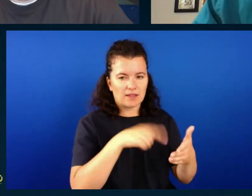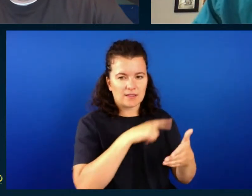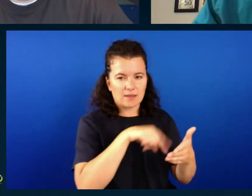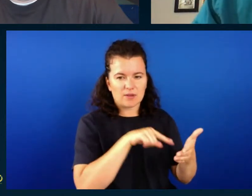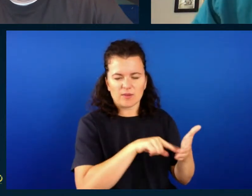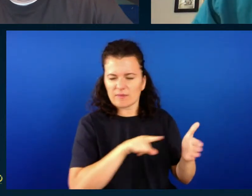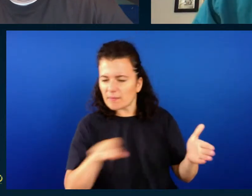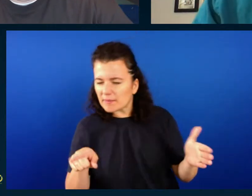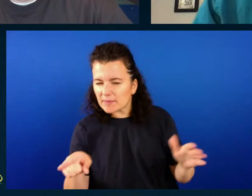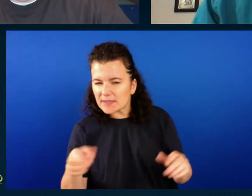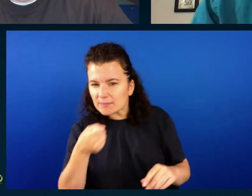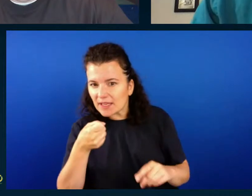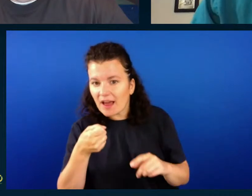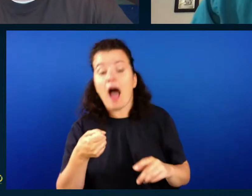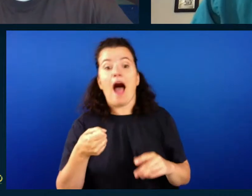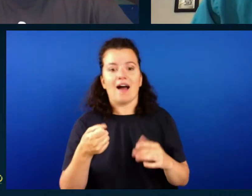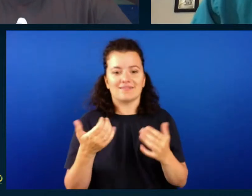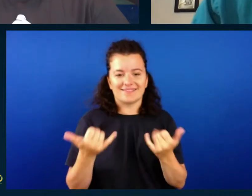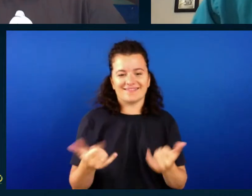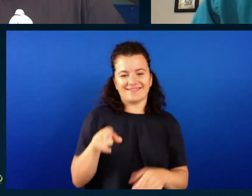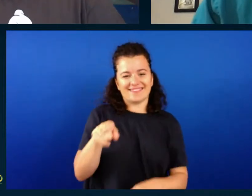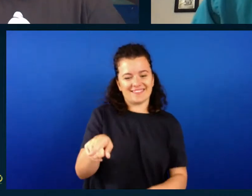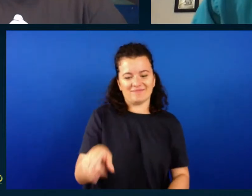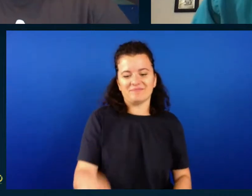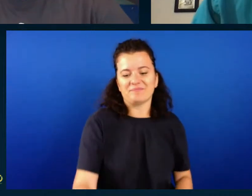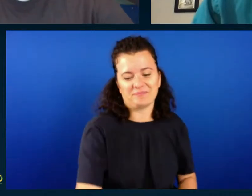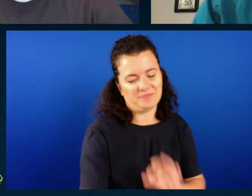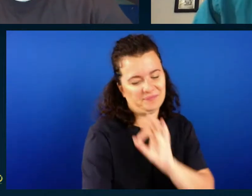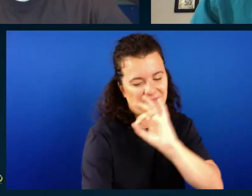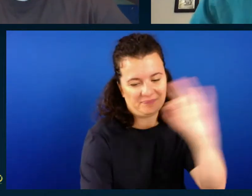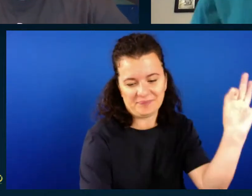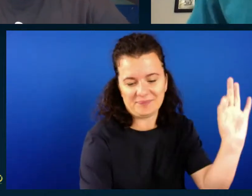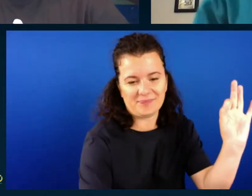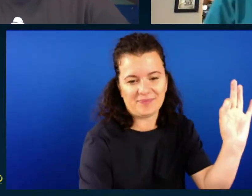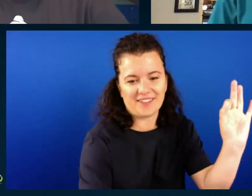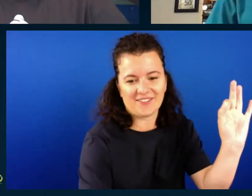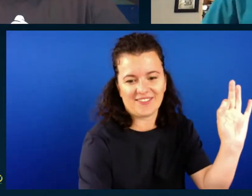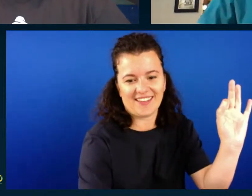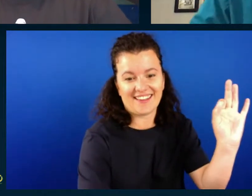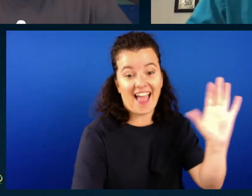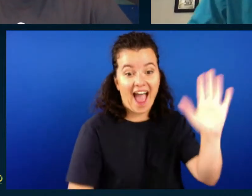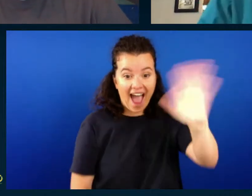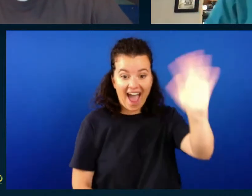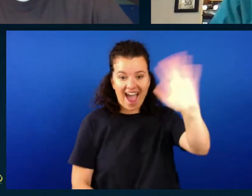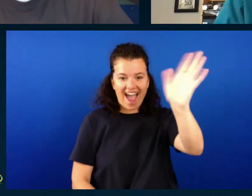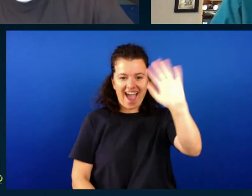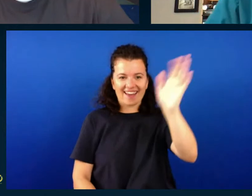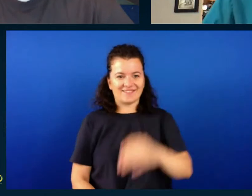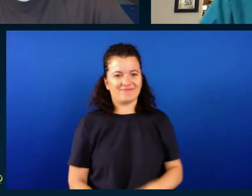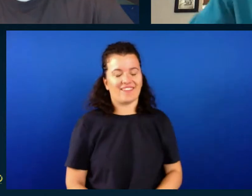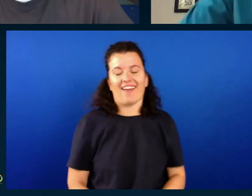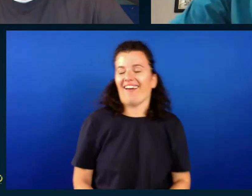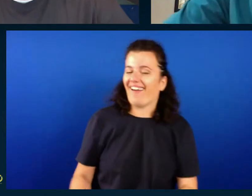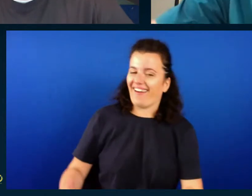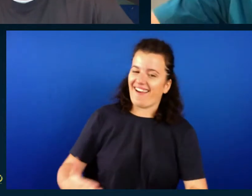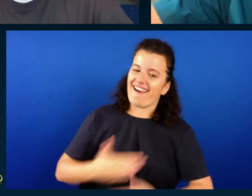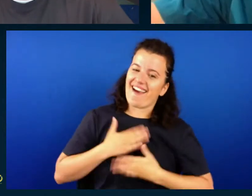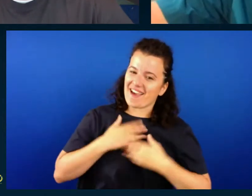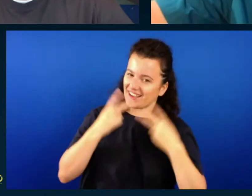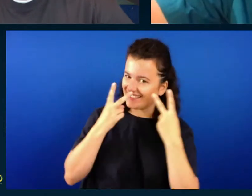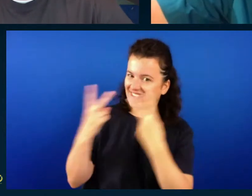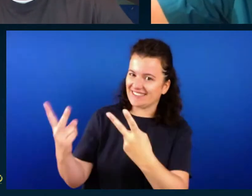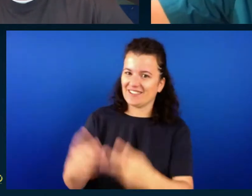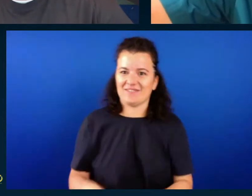Wait. How about now? Ah, that's perfect. Yeah, that was Hooray! Okay. Oh, we're so glad you're here, John. How